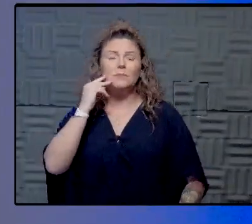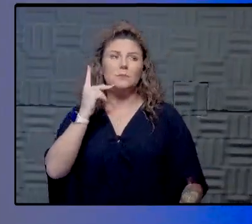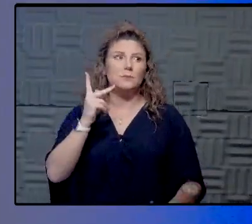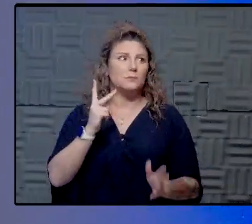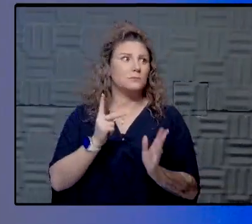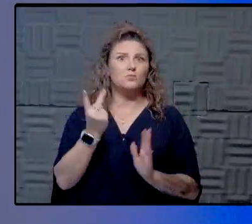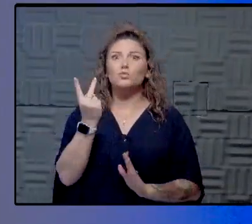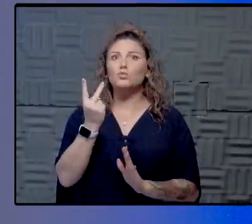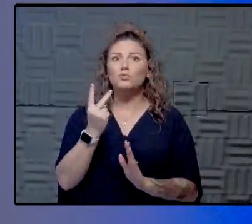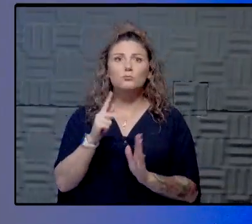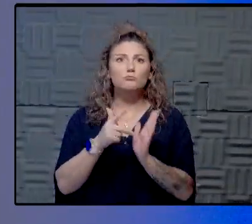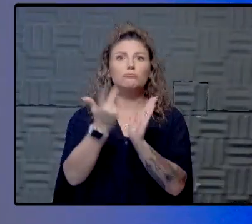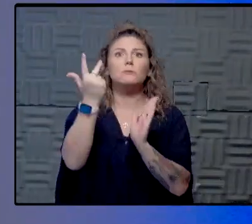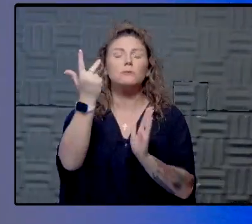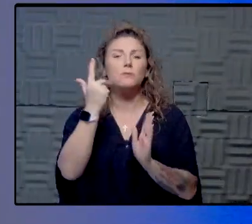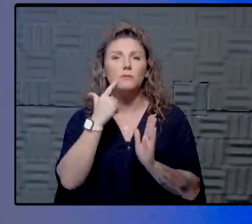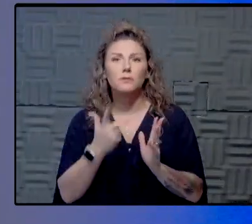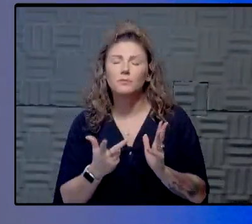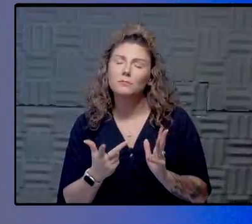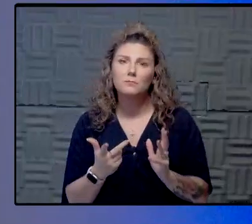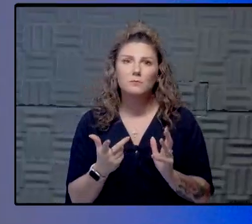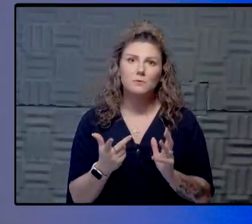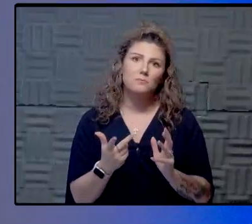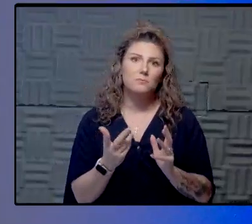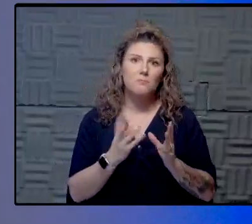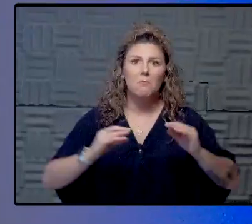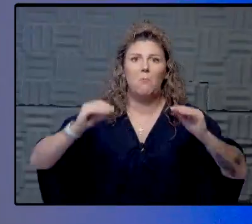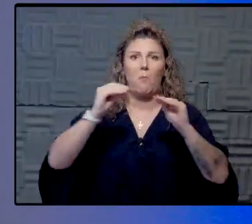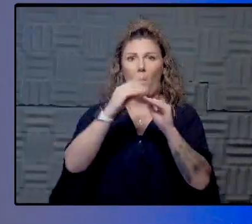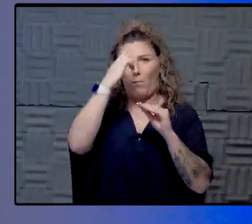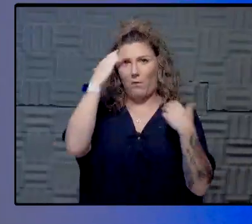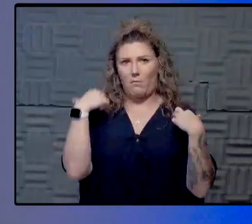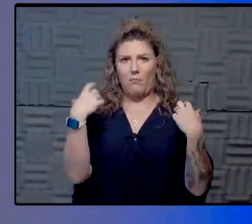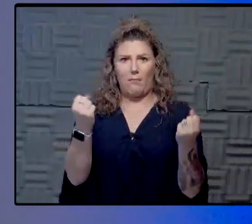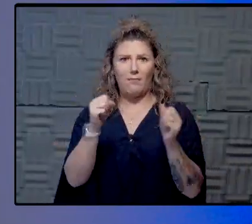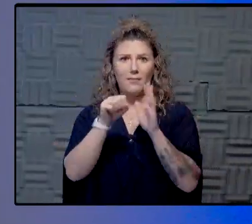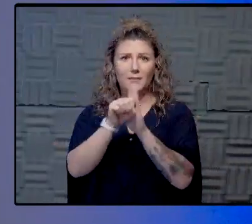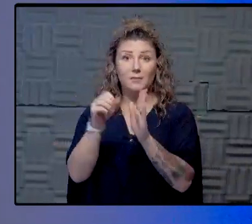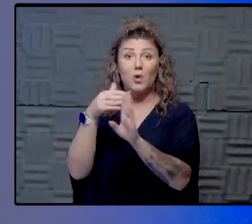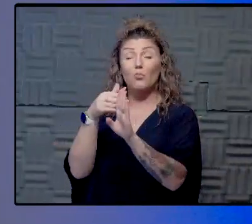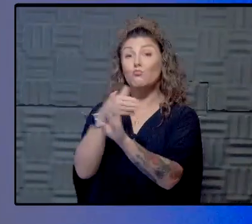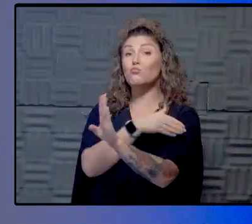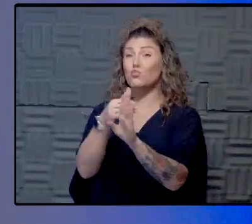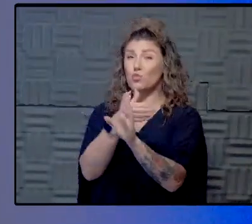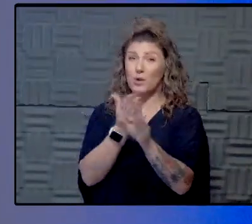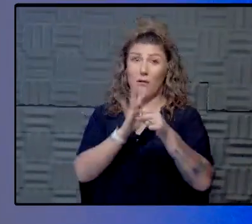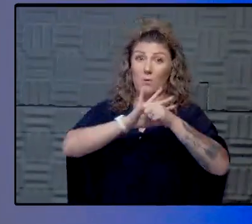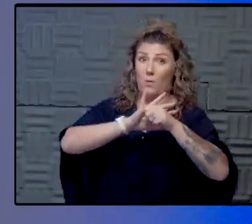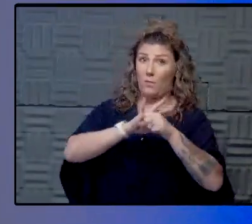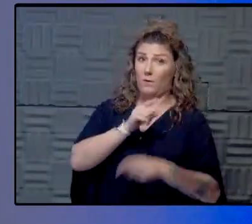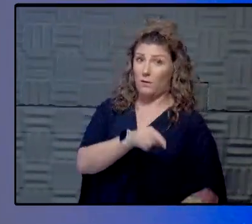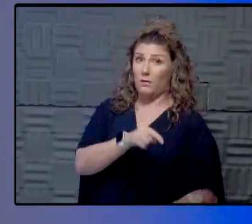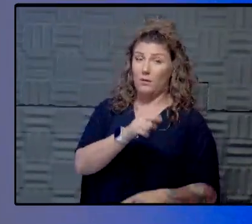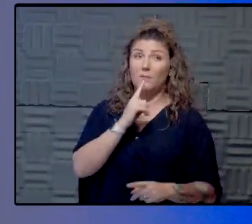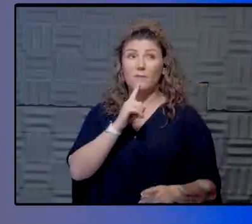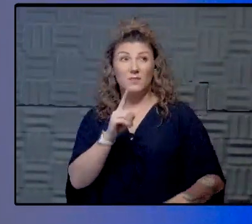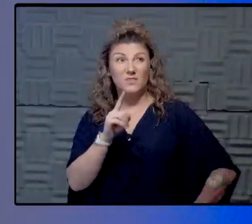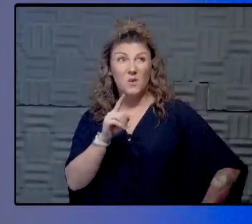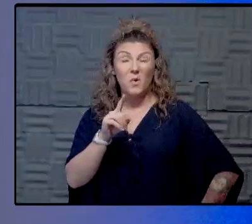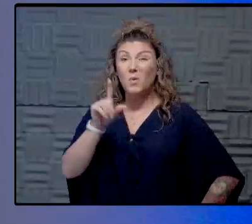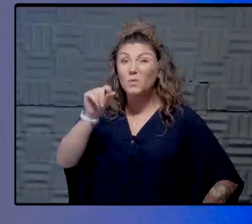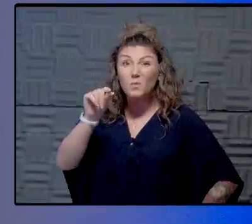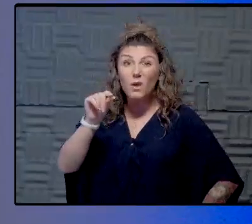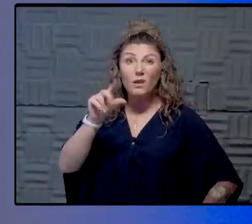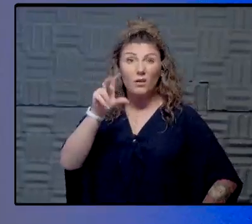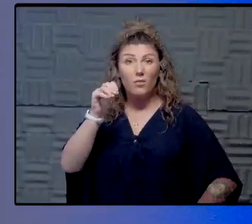times the number of mental health symptoms as pre-pandemic levels. So we're talking 20-30%